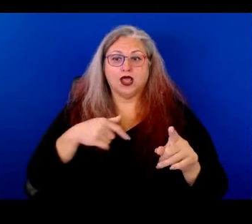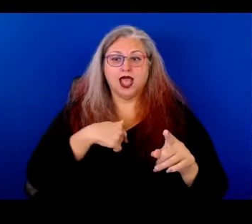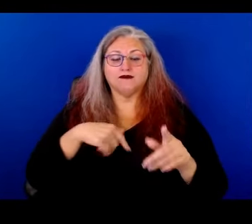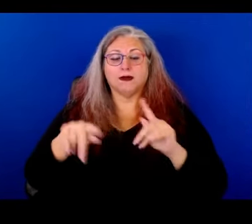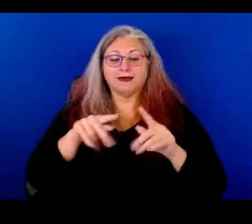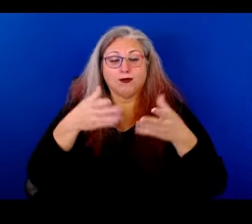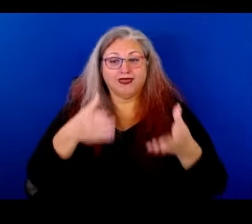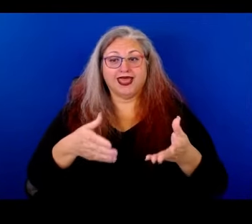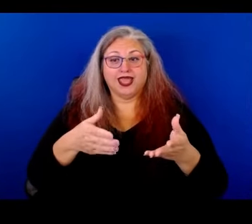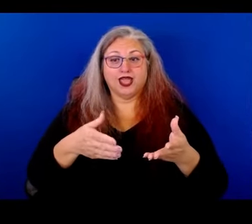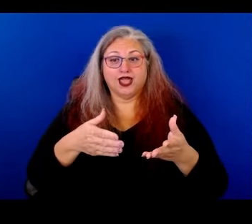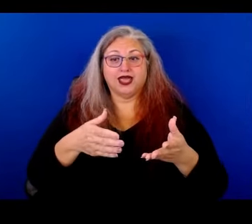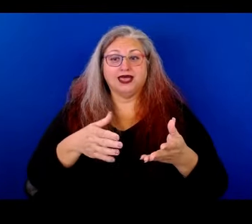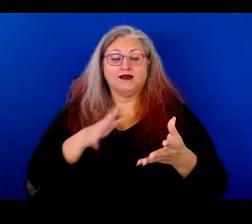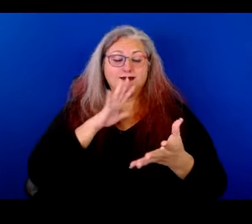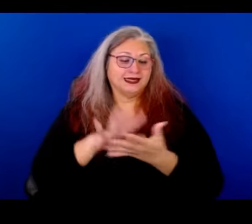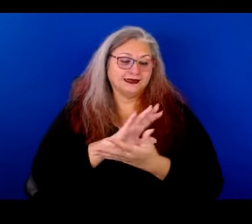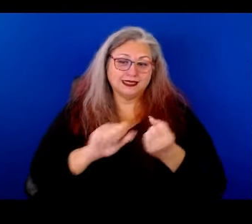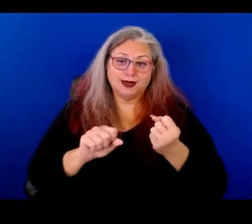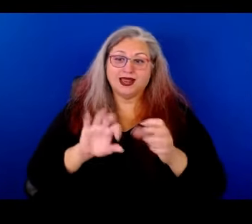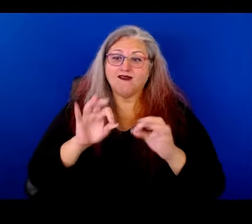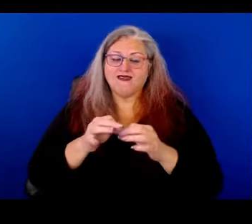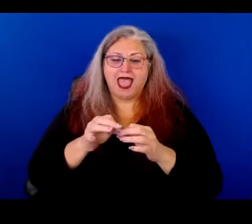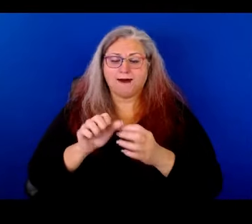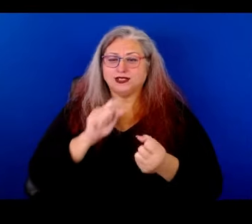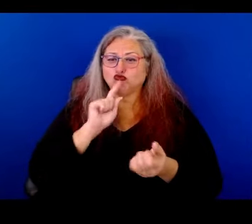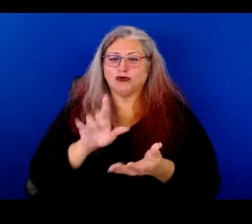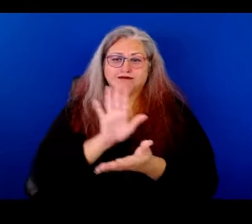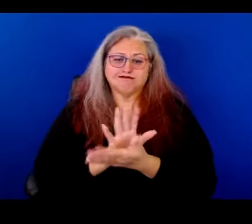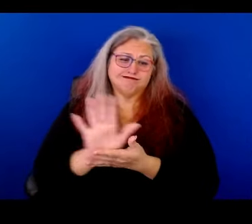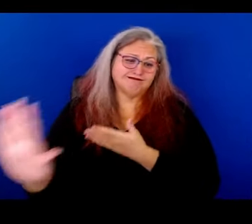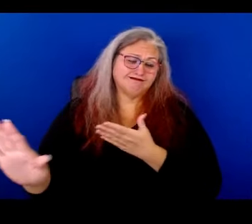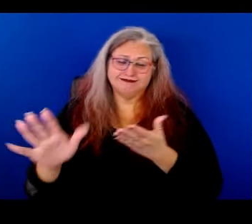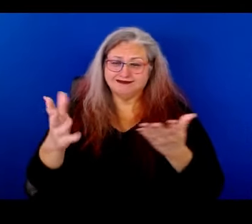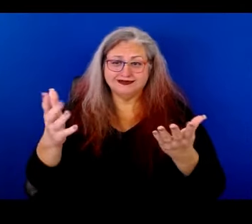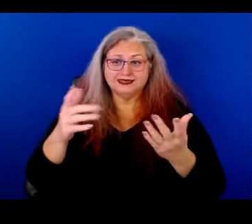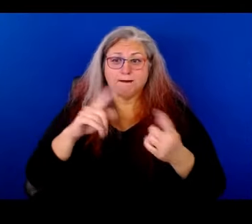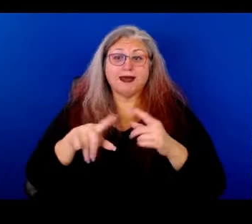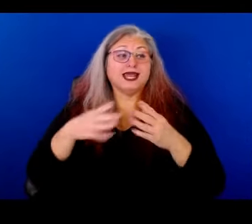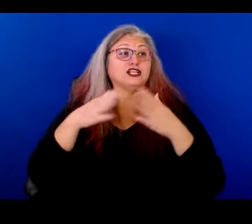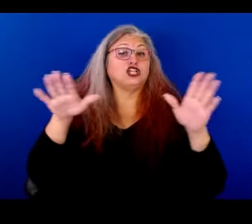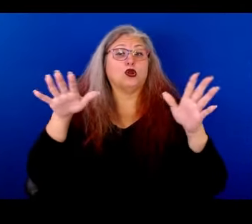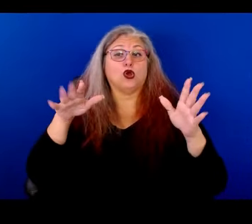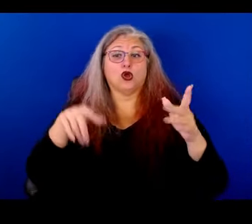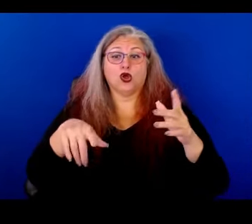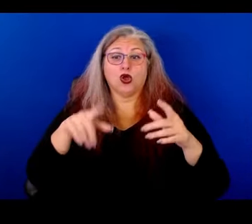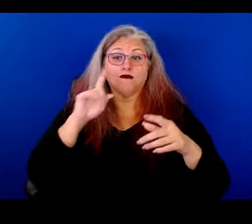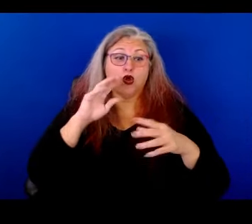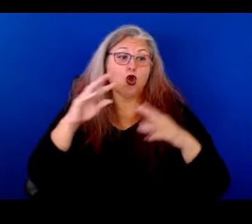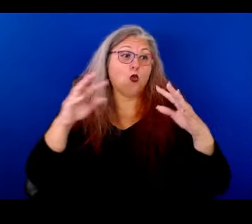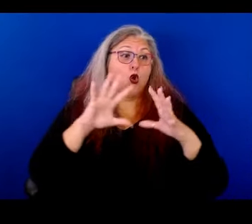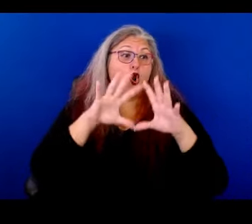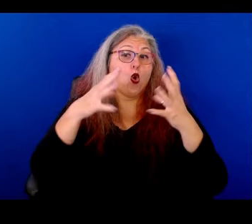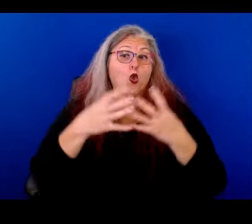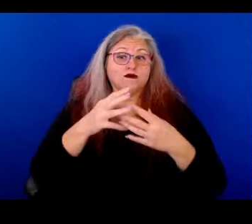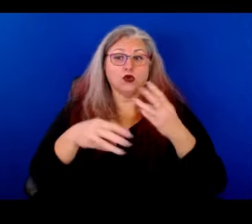there's a people being decimated, there are families being wiped off the registry. But I'm saying in general, for war worldwide,